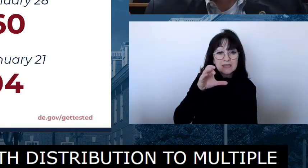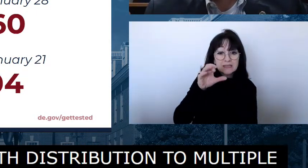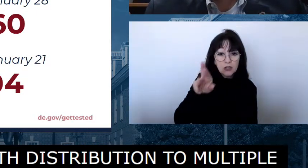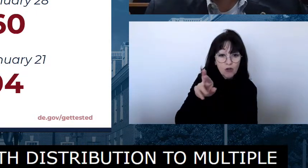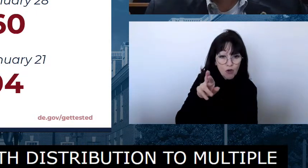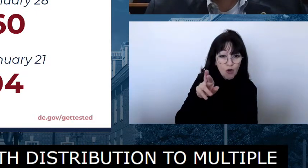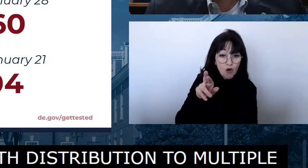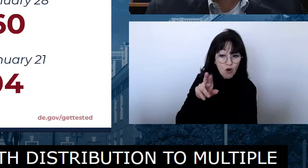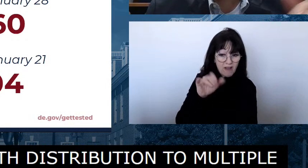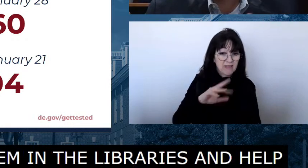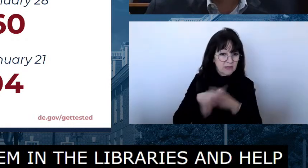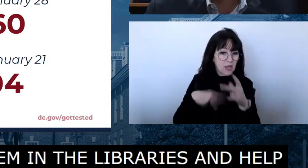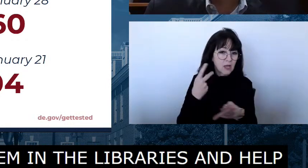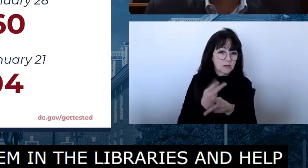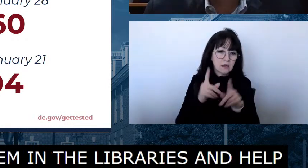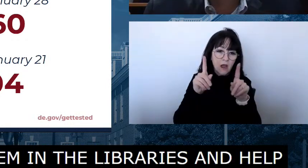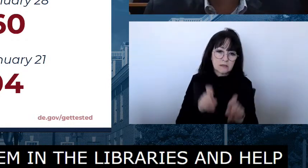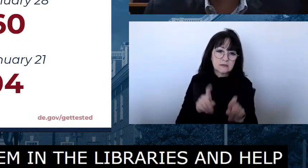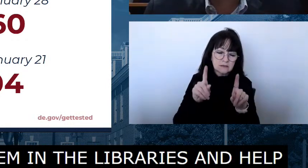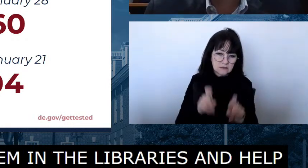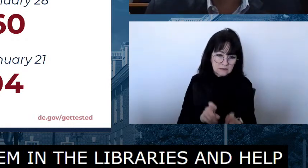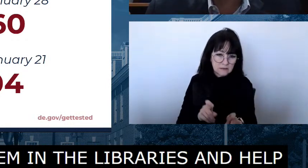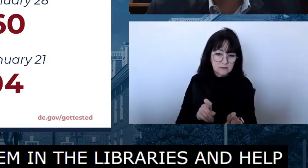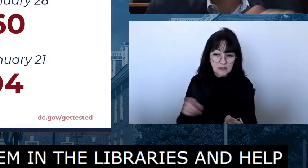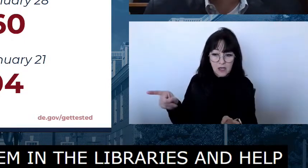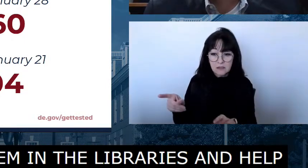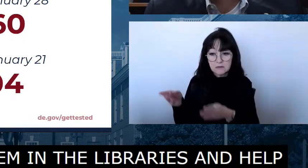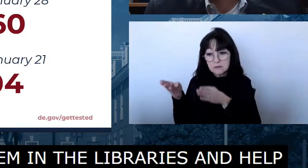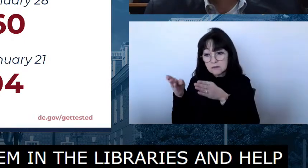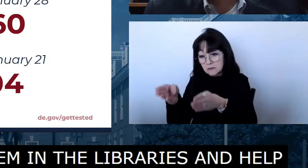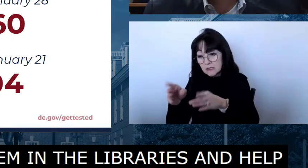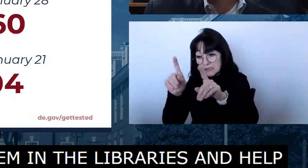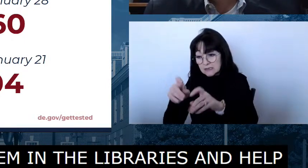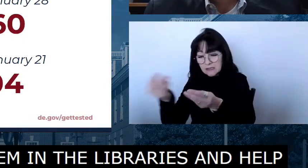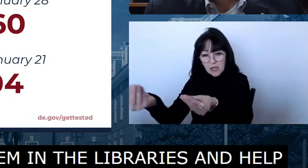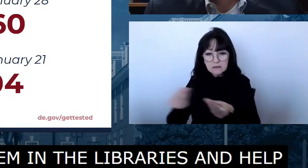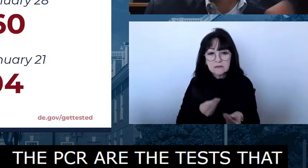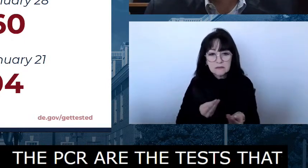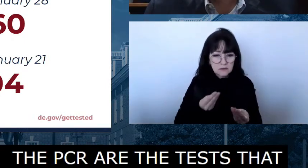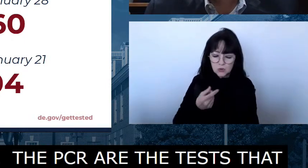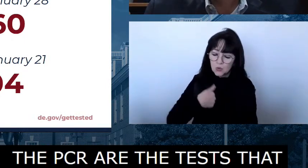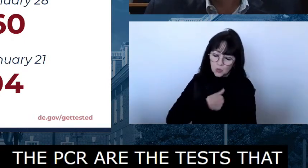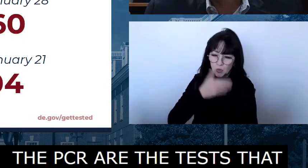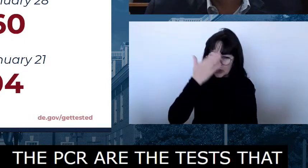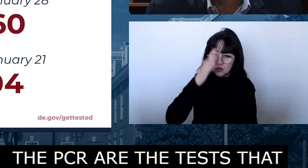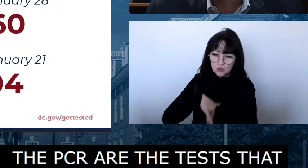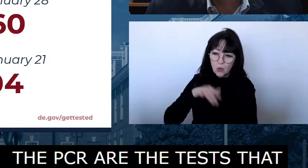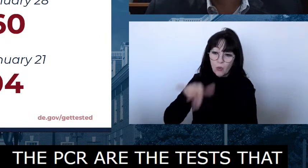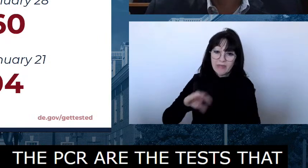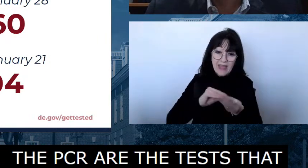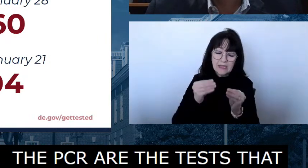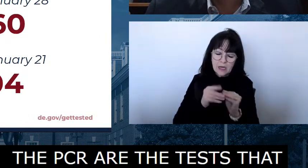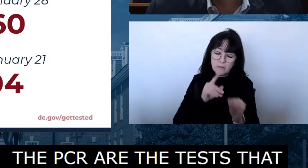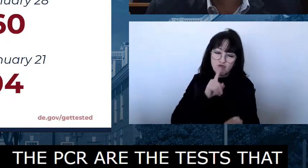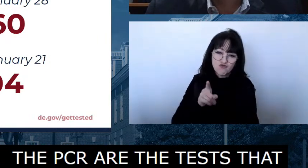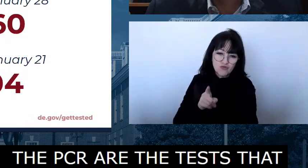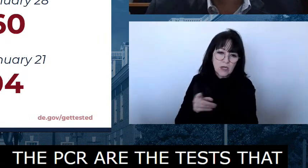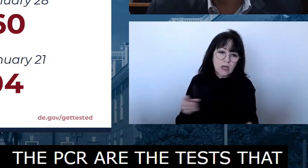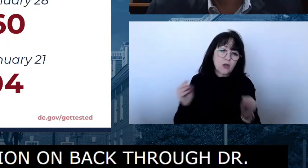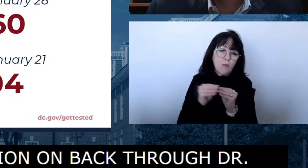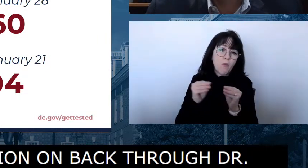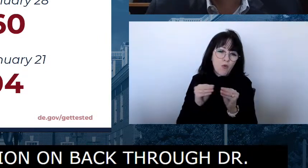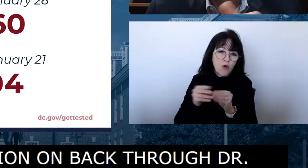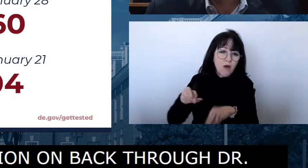getting confirmation back on through Dr. Rattay's team. We know that number is a lot higher, but what the governor went through as he opened up is we've